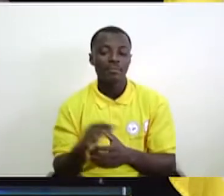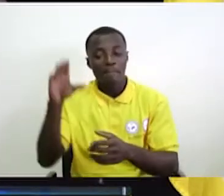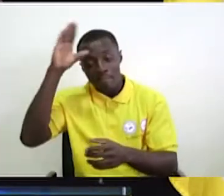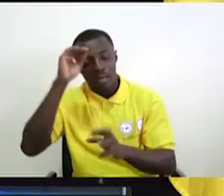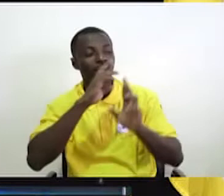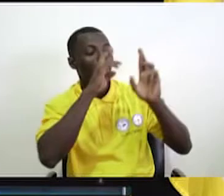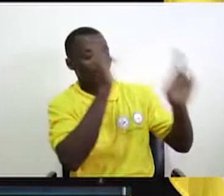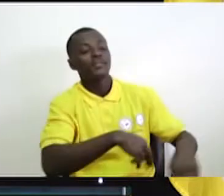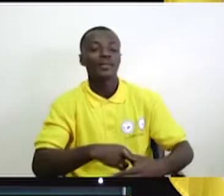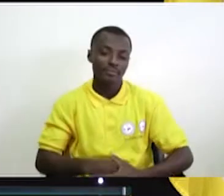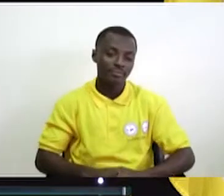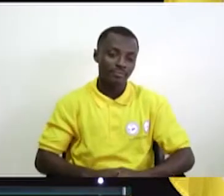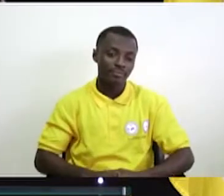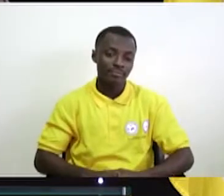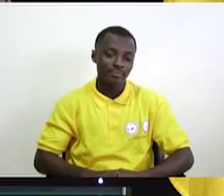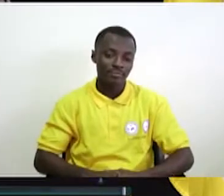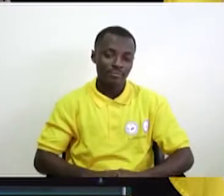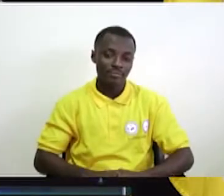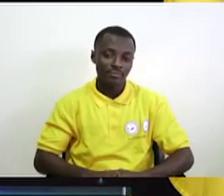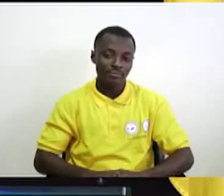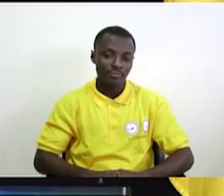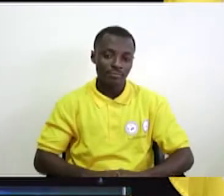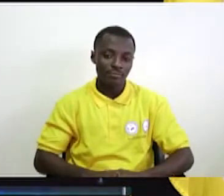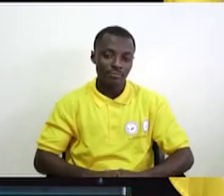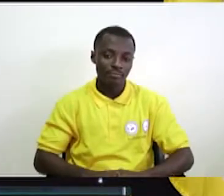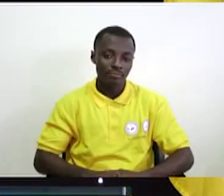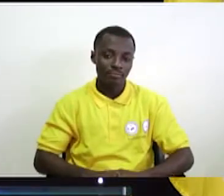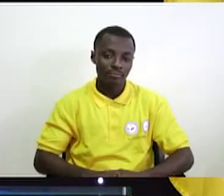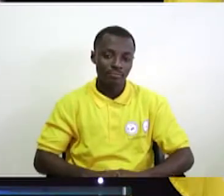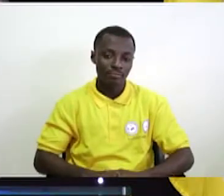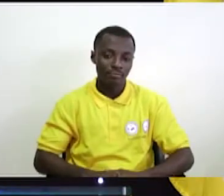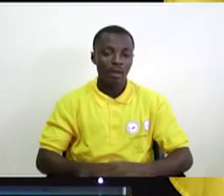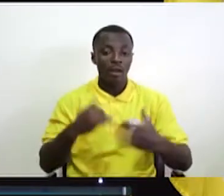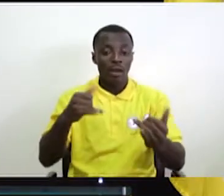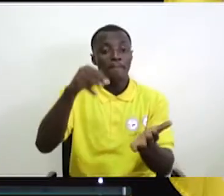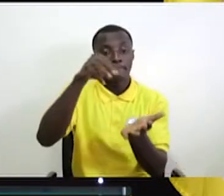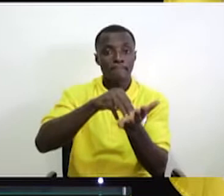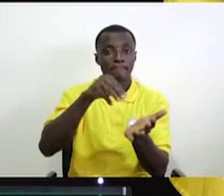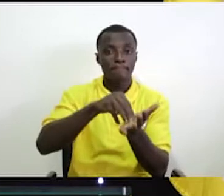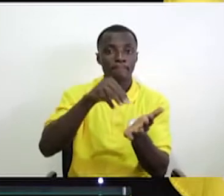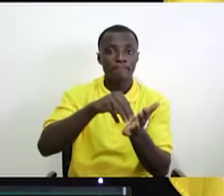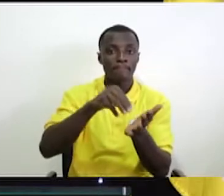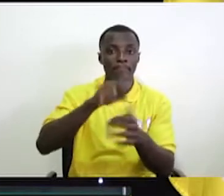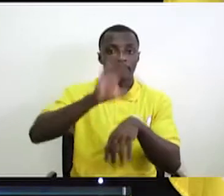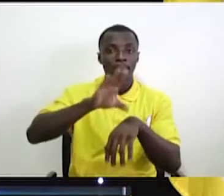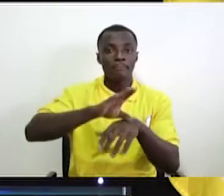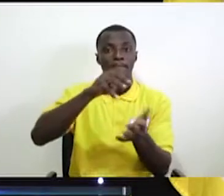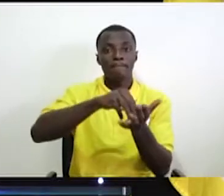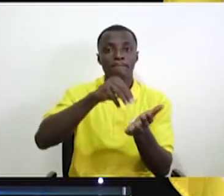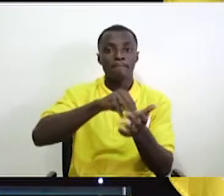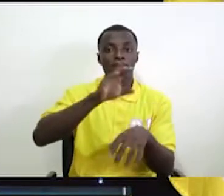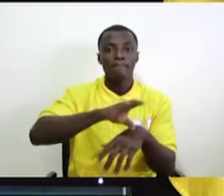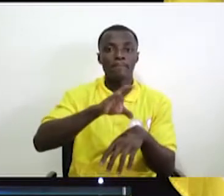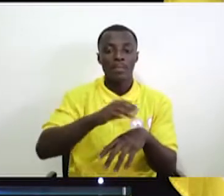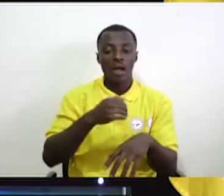There were these three Methodist preachers. Methodist for asempaka for me. They had gone out